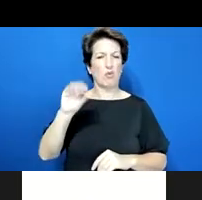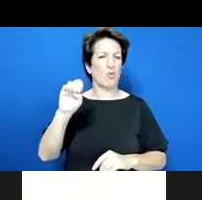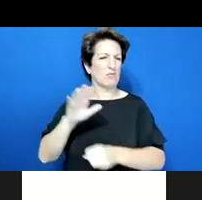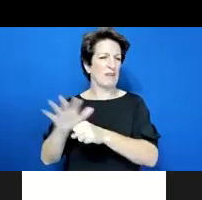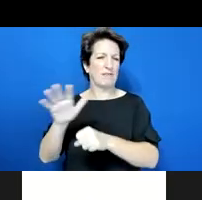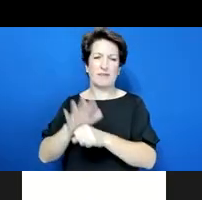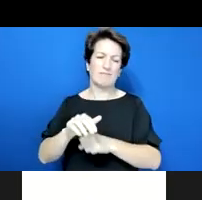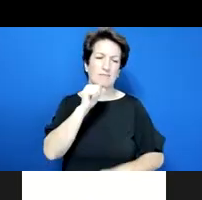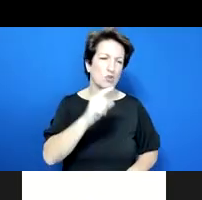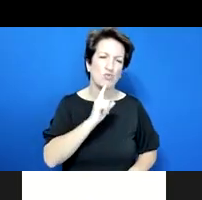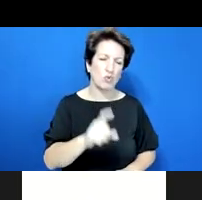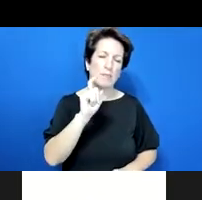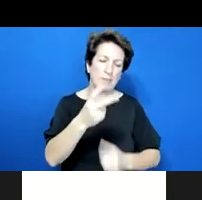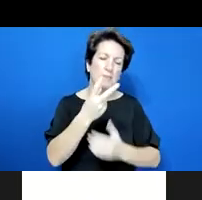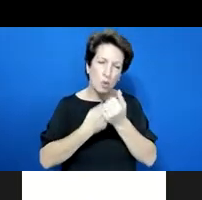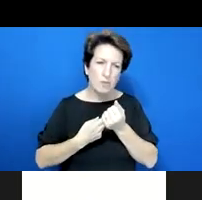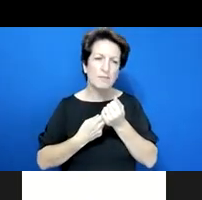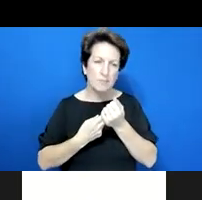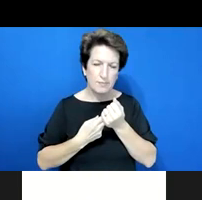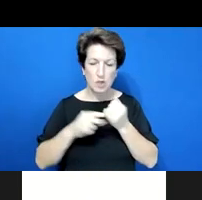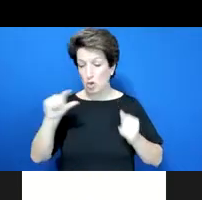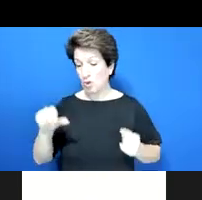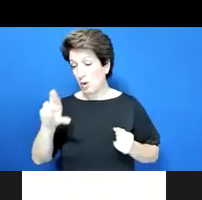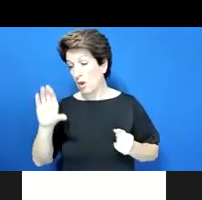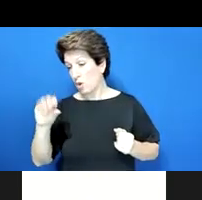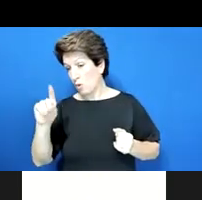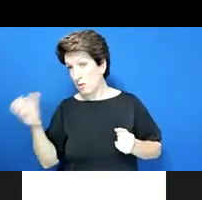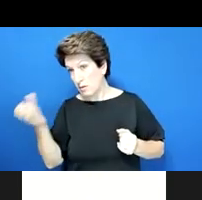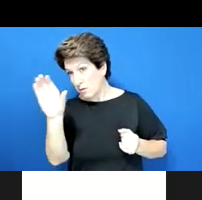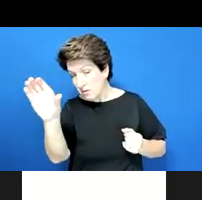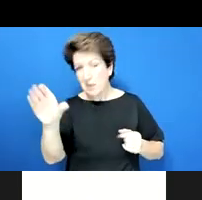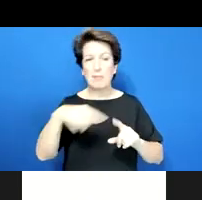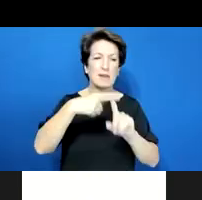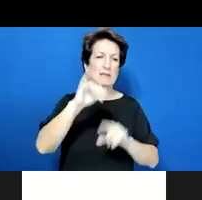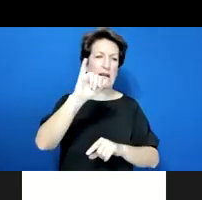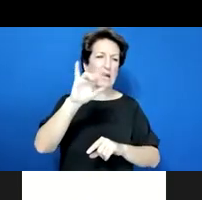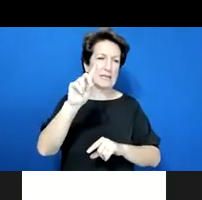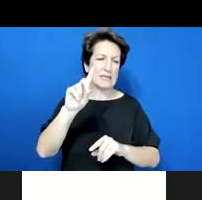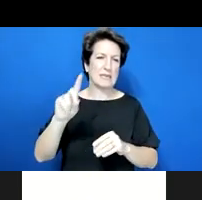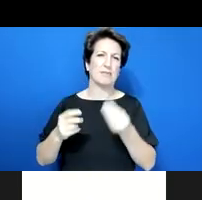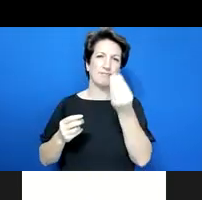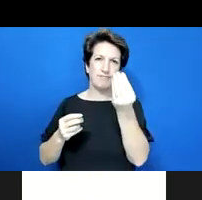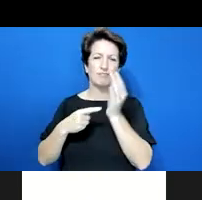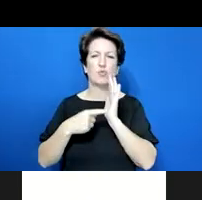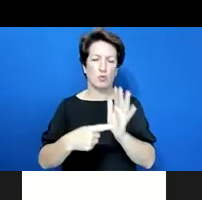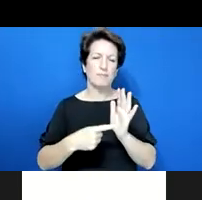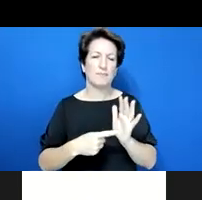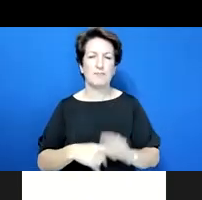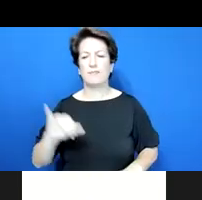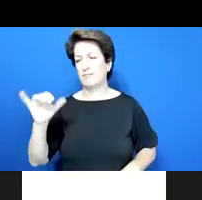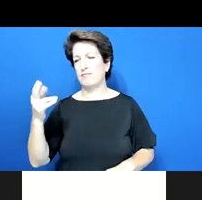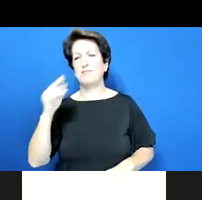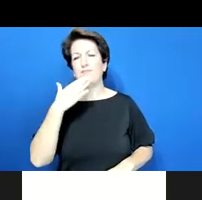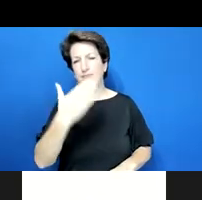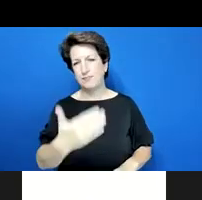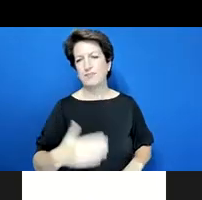that's not true. You do need to still, even with the QR code, show your ID. Okay, thank you very much.